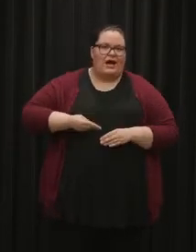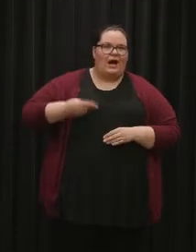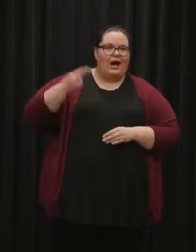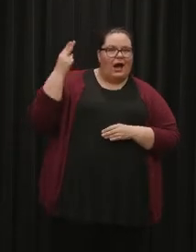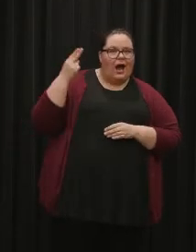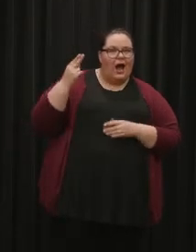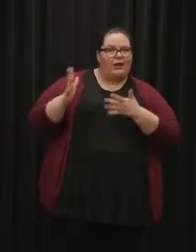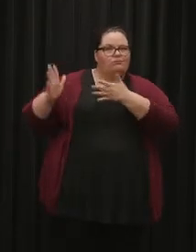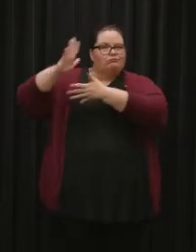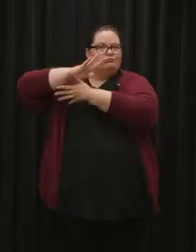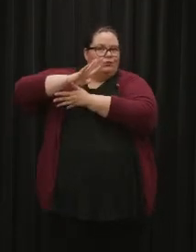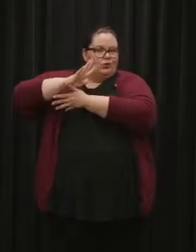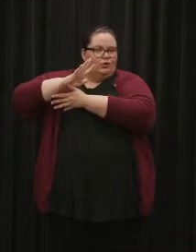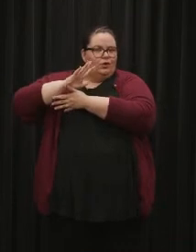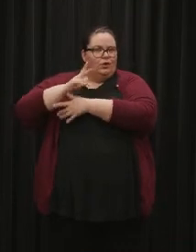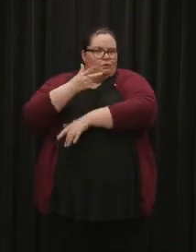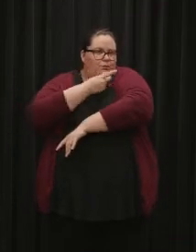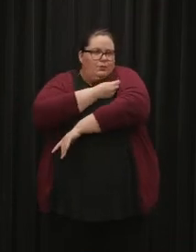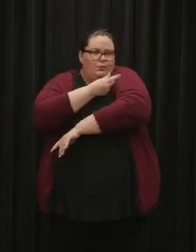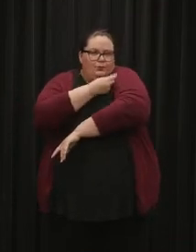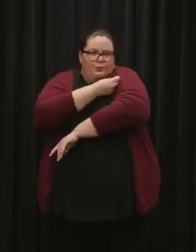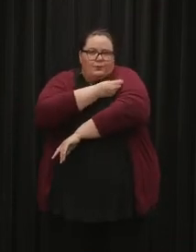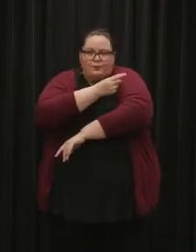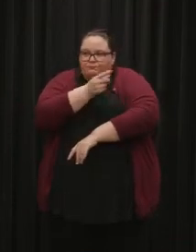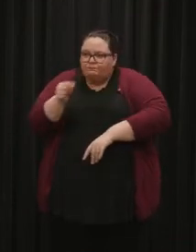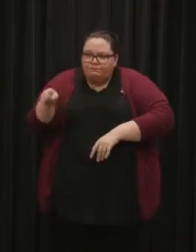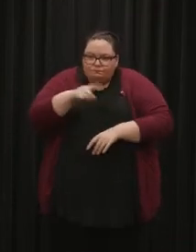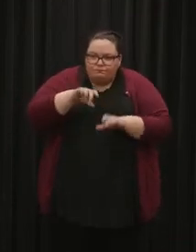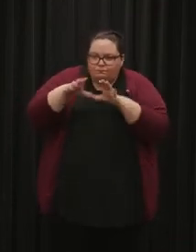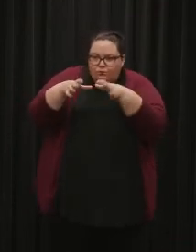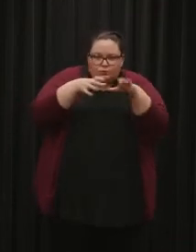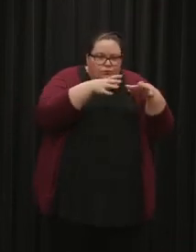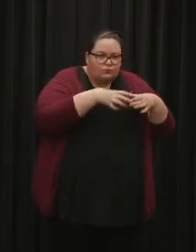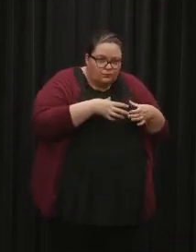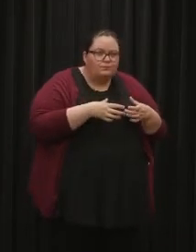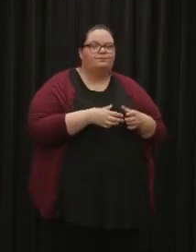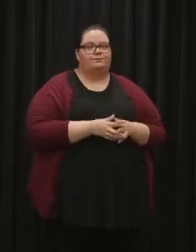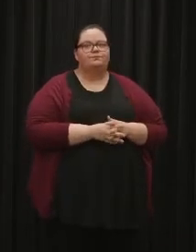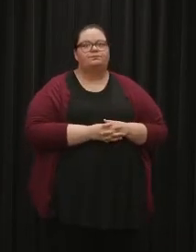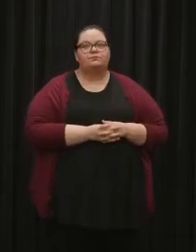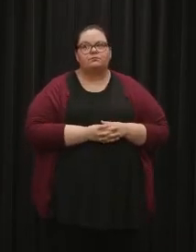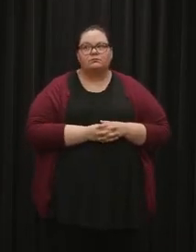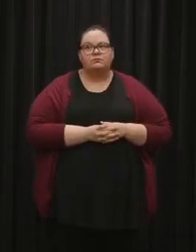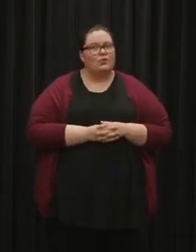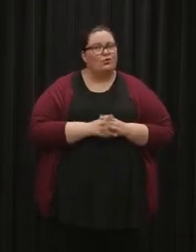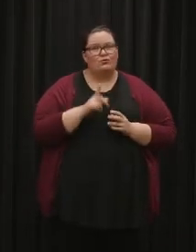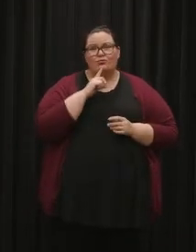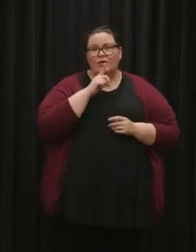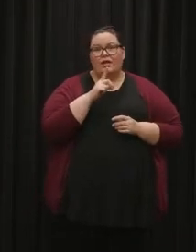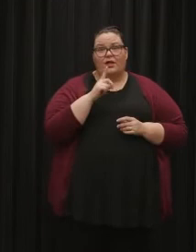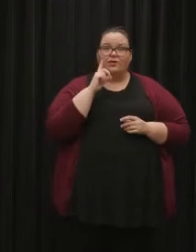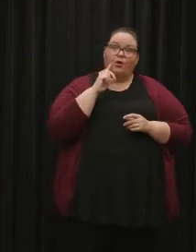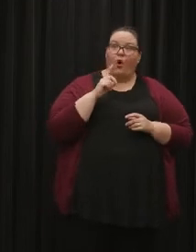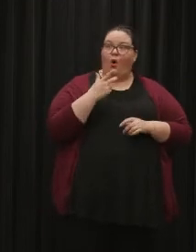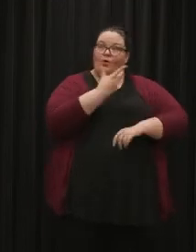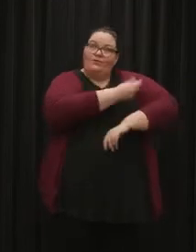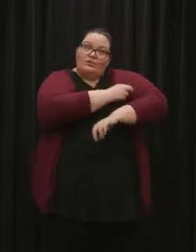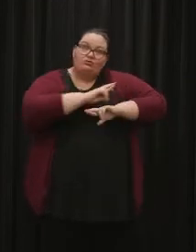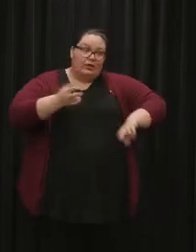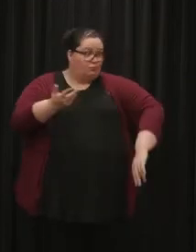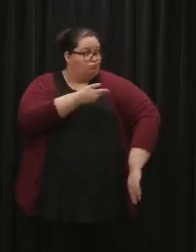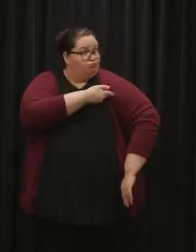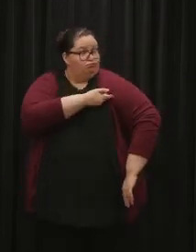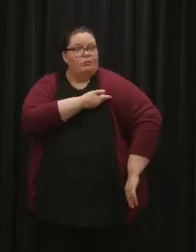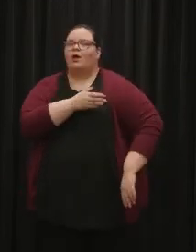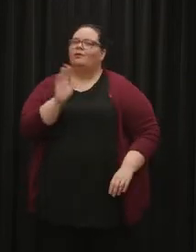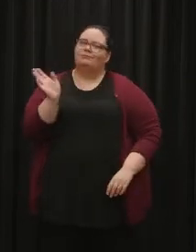groups with the small numbers of doses that we're going to be getting early on. So It'll be several months before the vaccine will be available to everyone